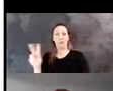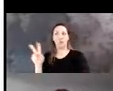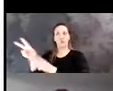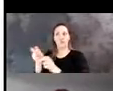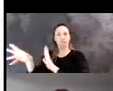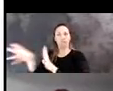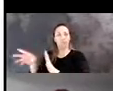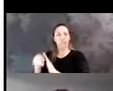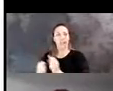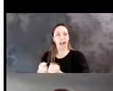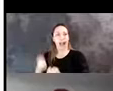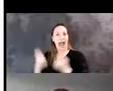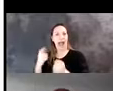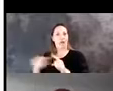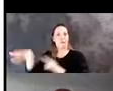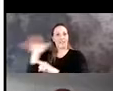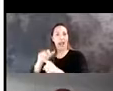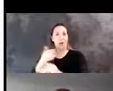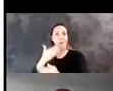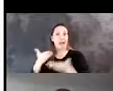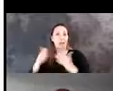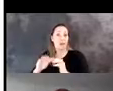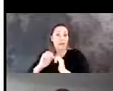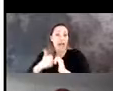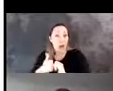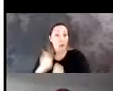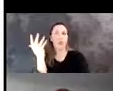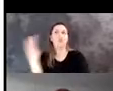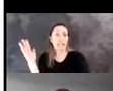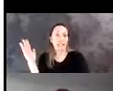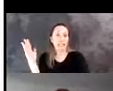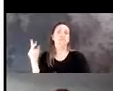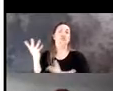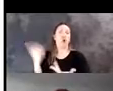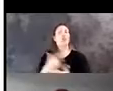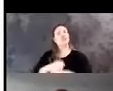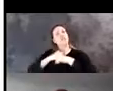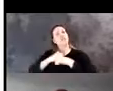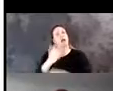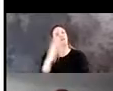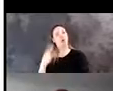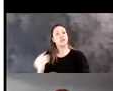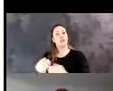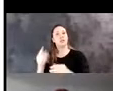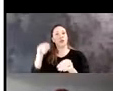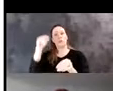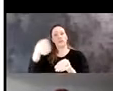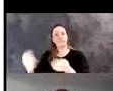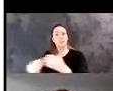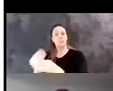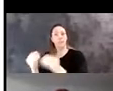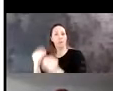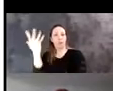best way to do that is with trees. So basically, we need to protect our forest and plant more trees to sequester